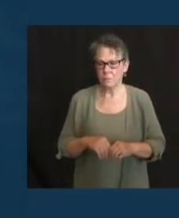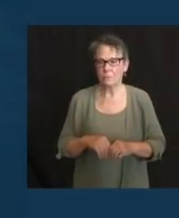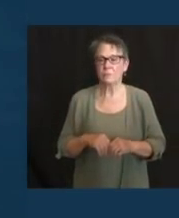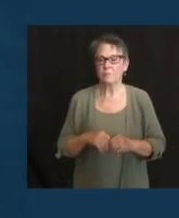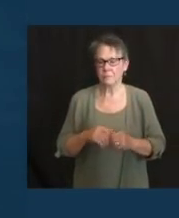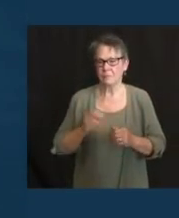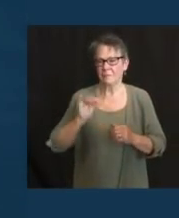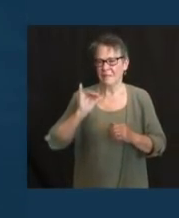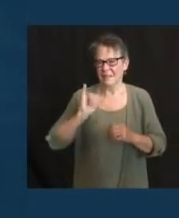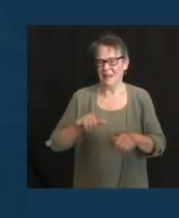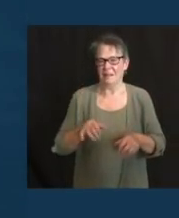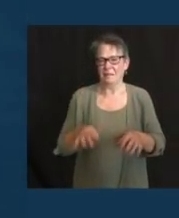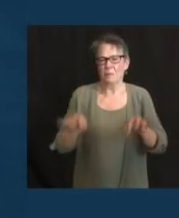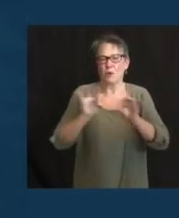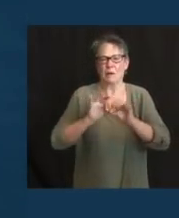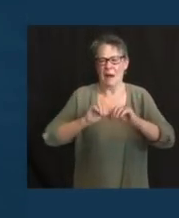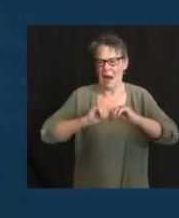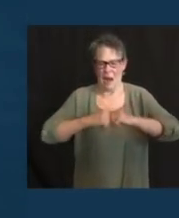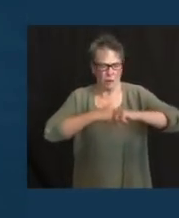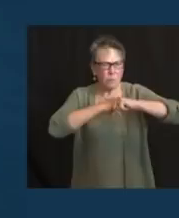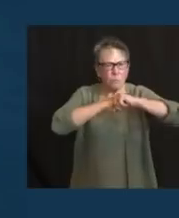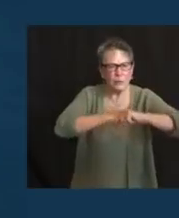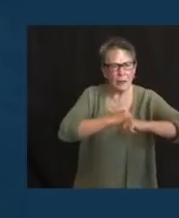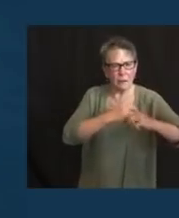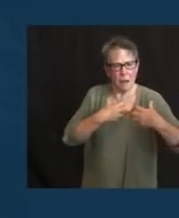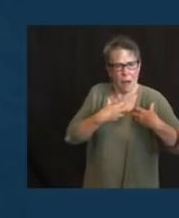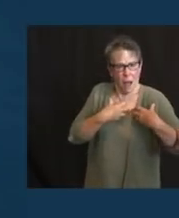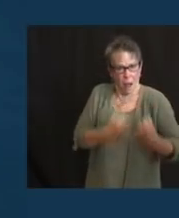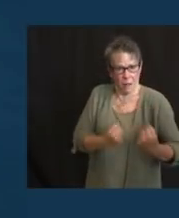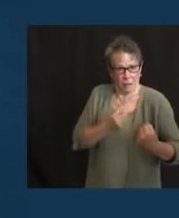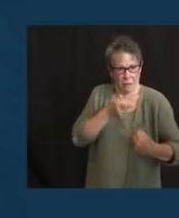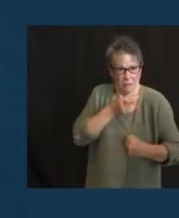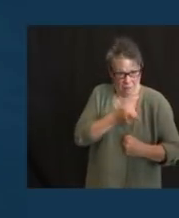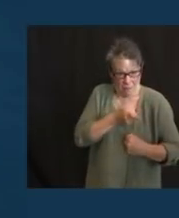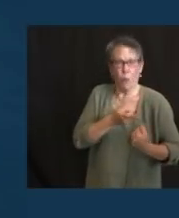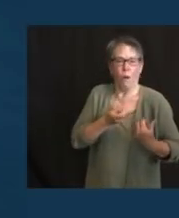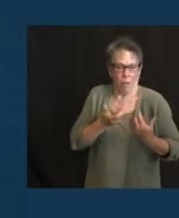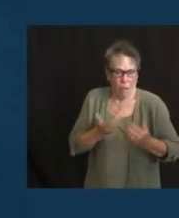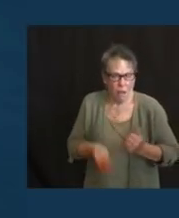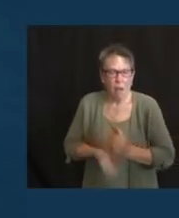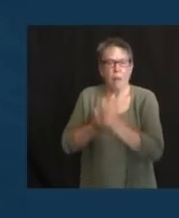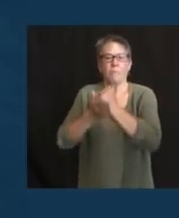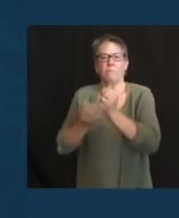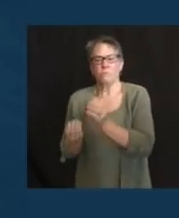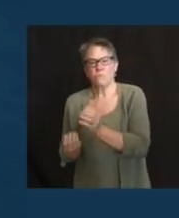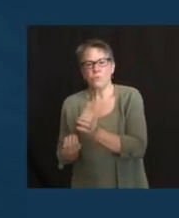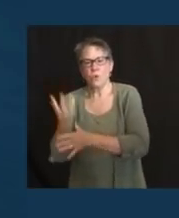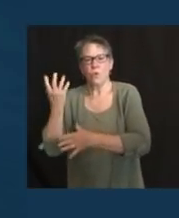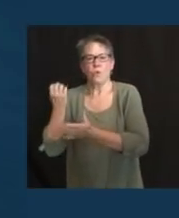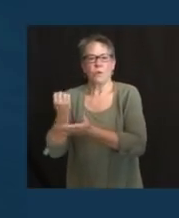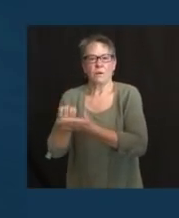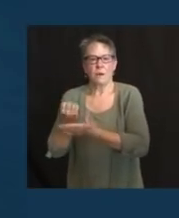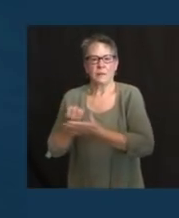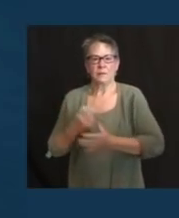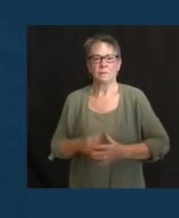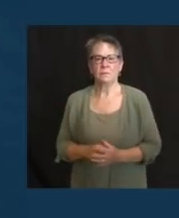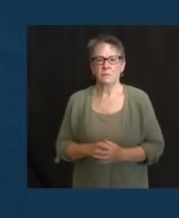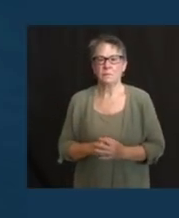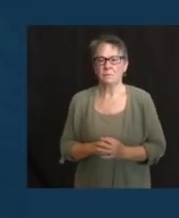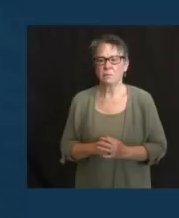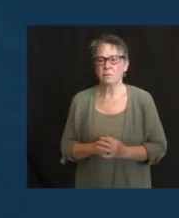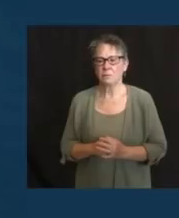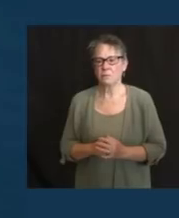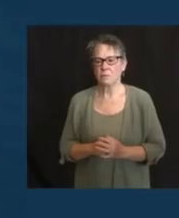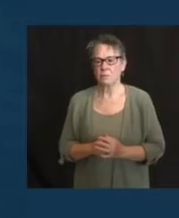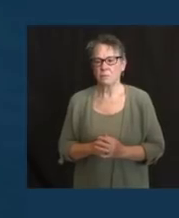initially laid out several weeks ago, a robust and comprehensive contact tracing program is essential to